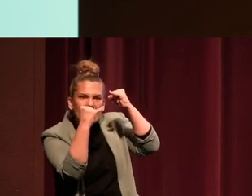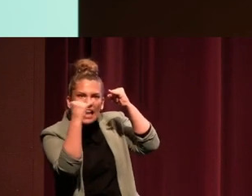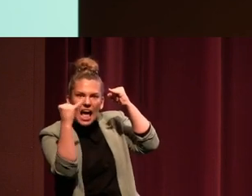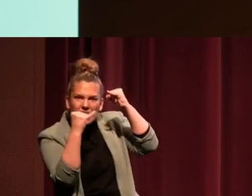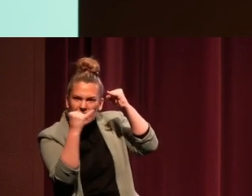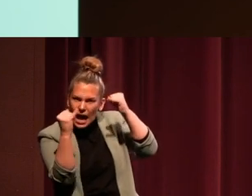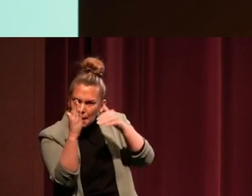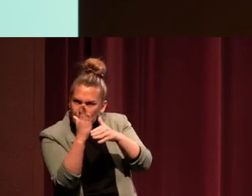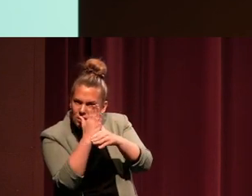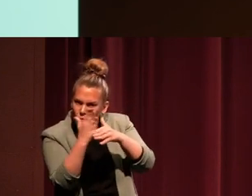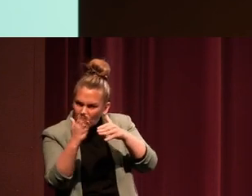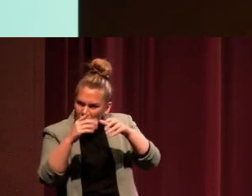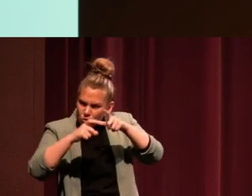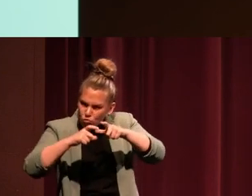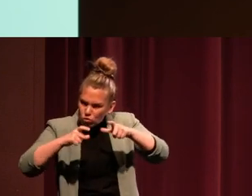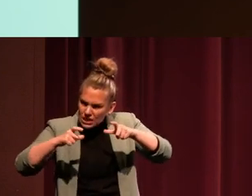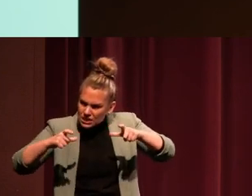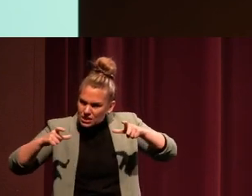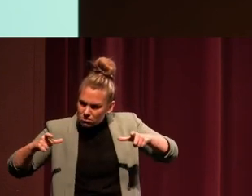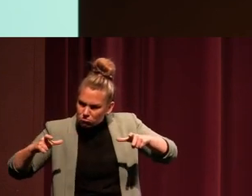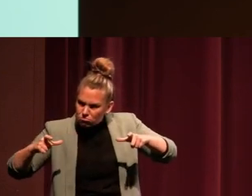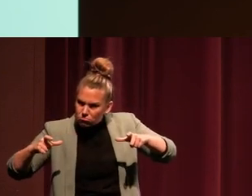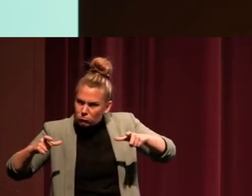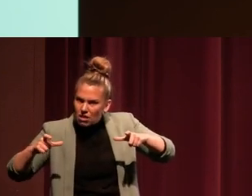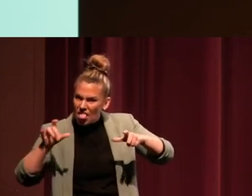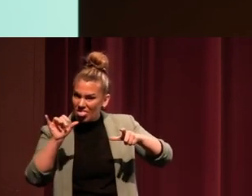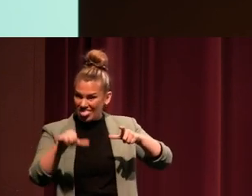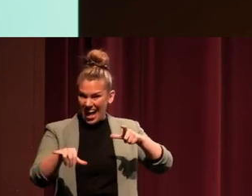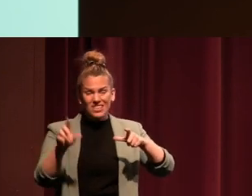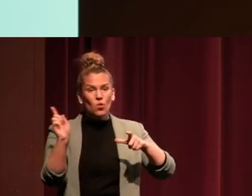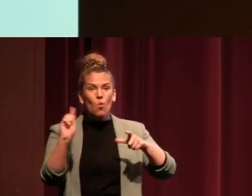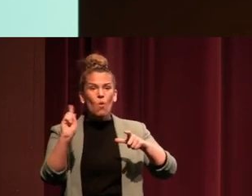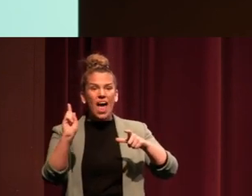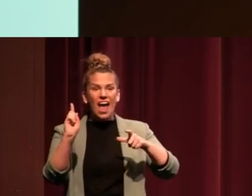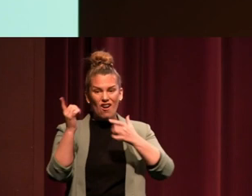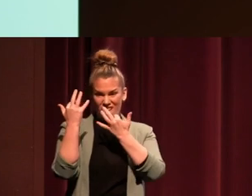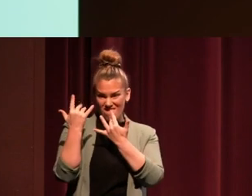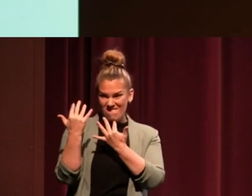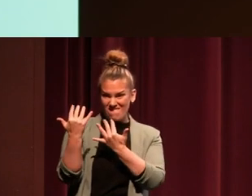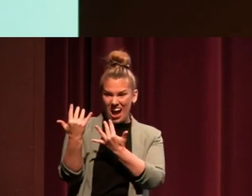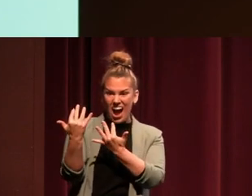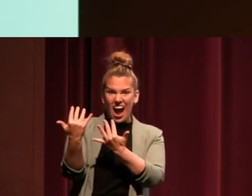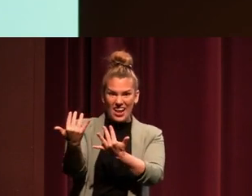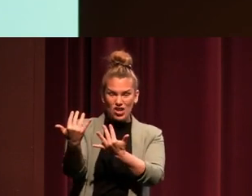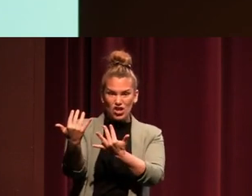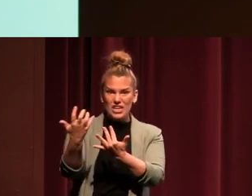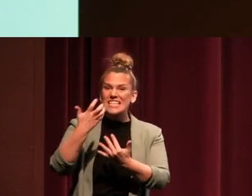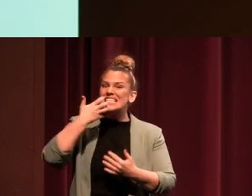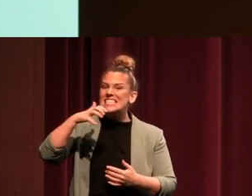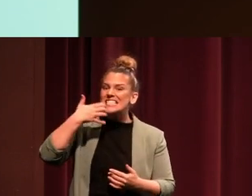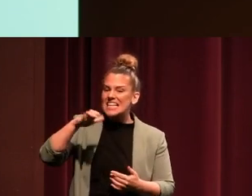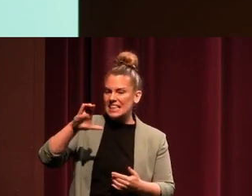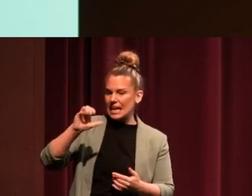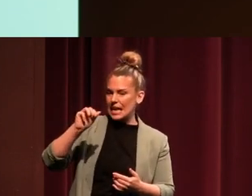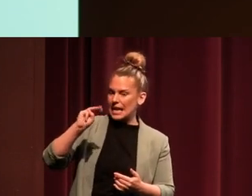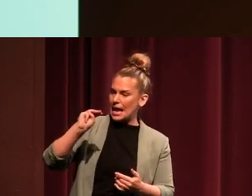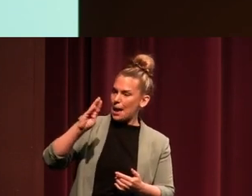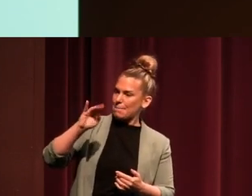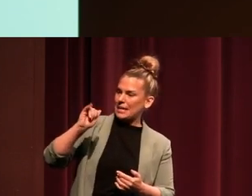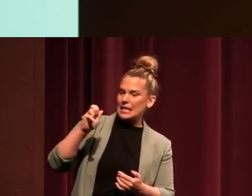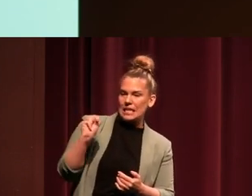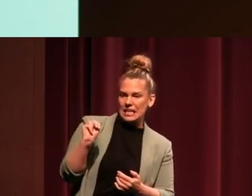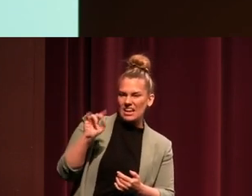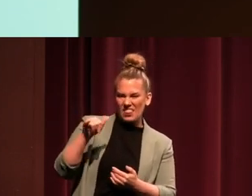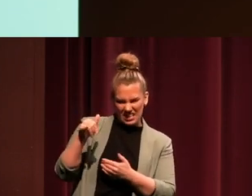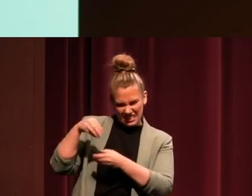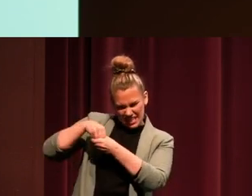rings. And that is where a fire heated the cambium. The cambium is that inner part